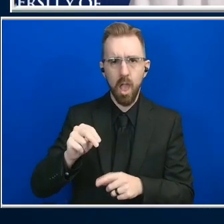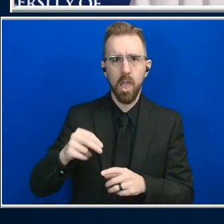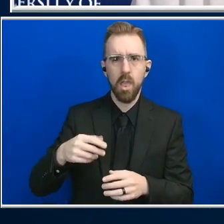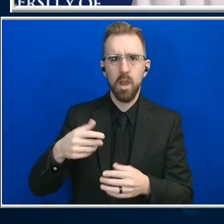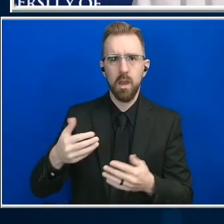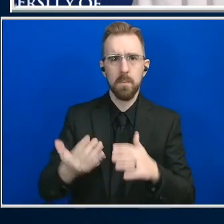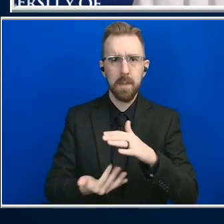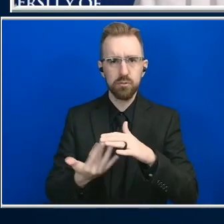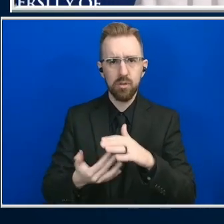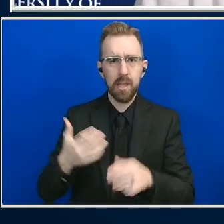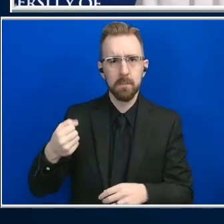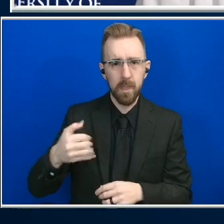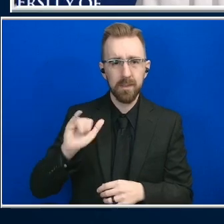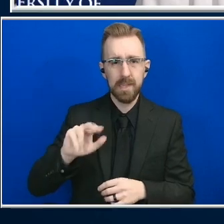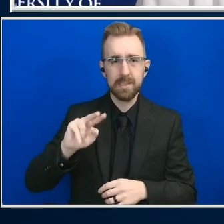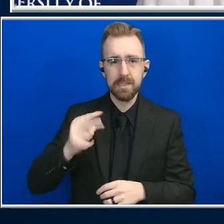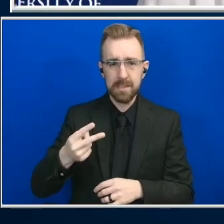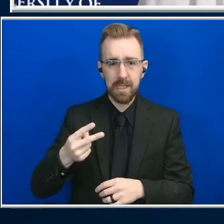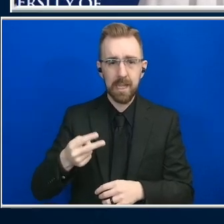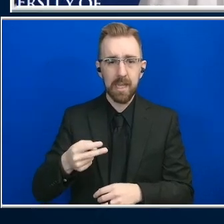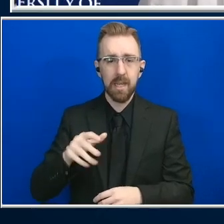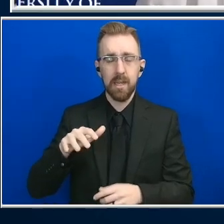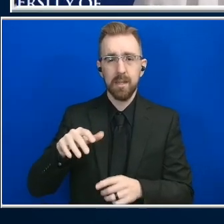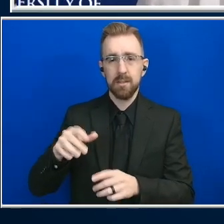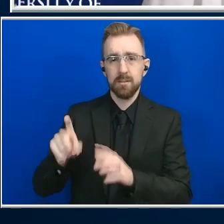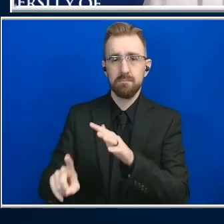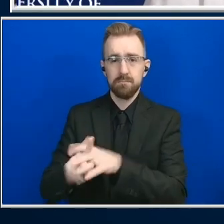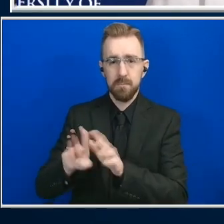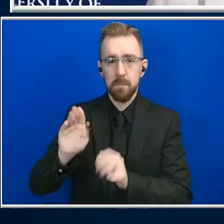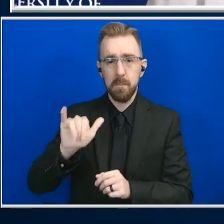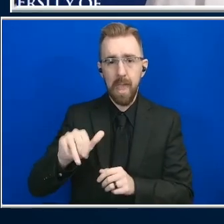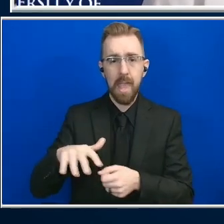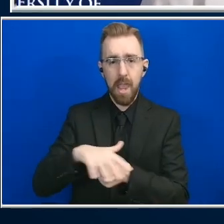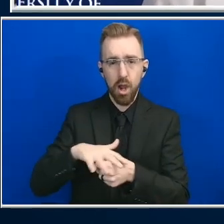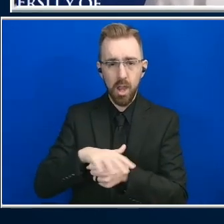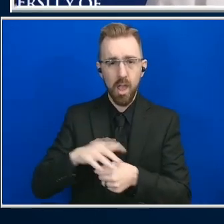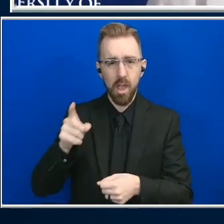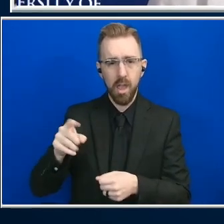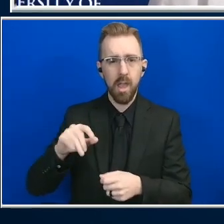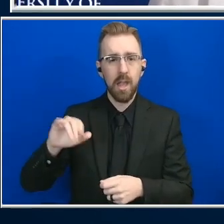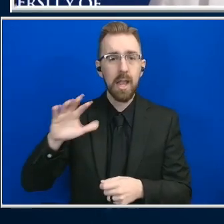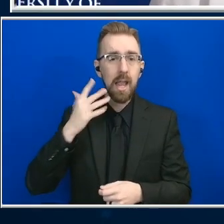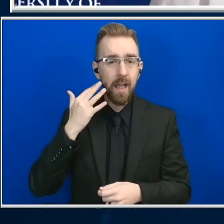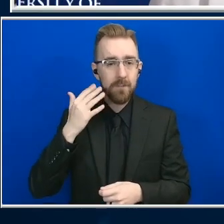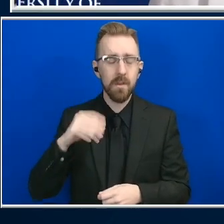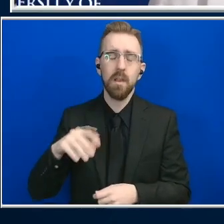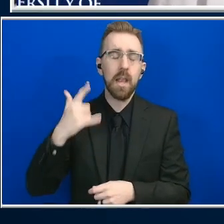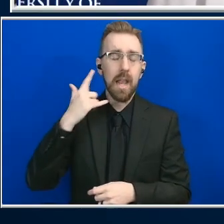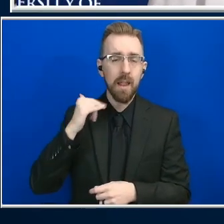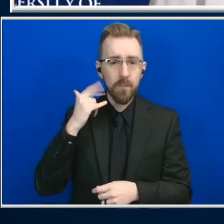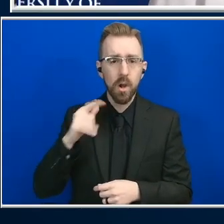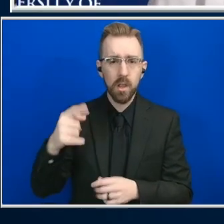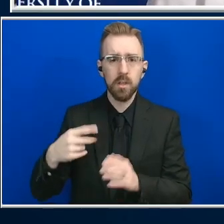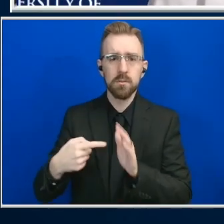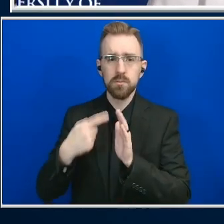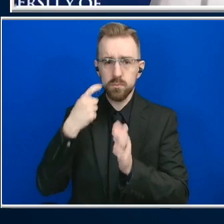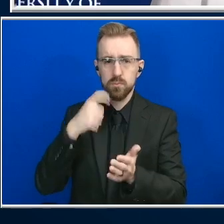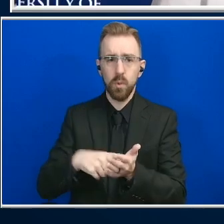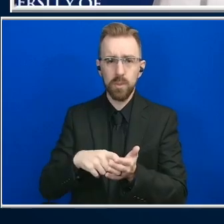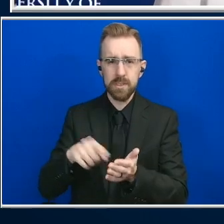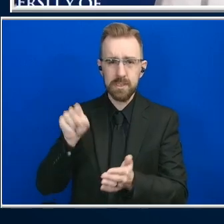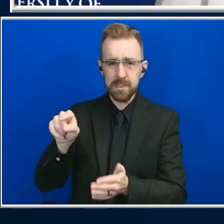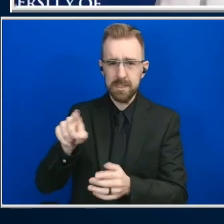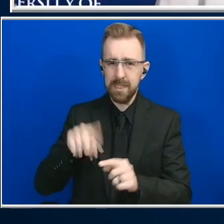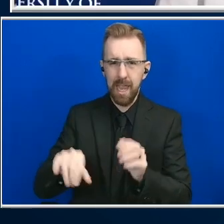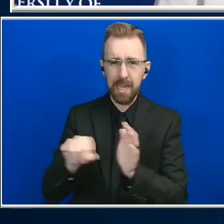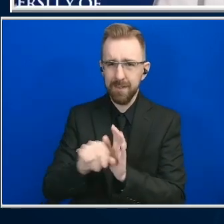second child in the Bay Area in California was infected without a known source. And we've seen a few cases like this. We can't identify the source. What